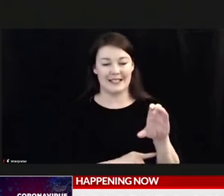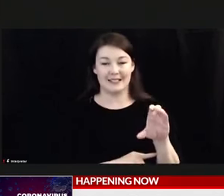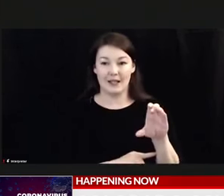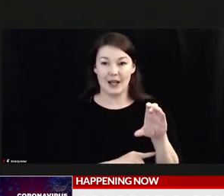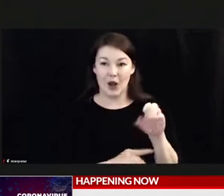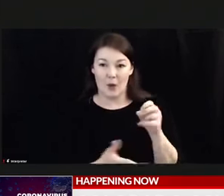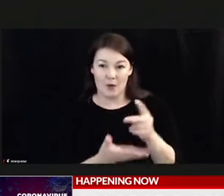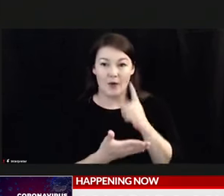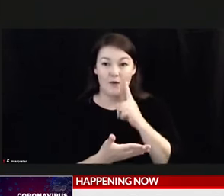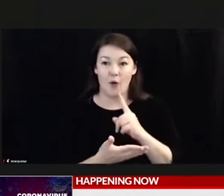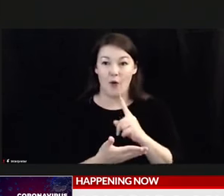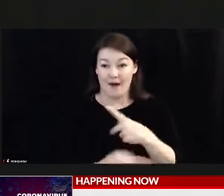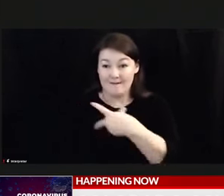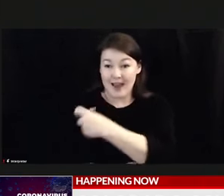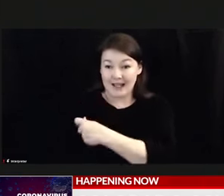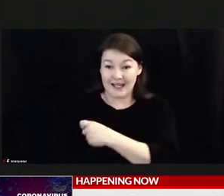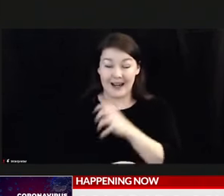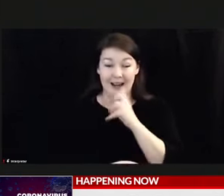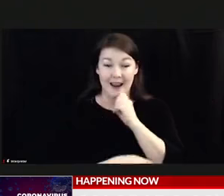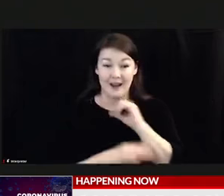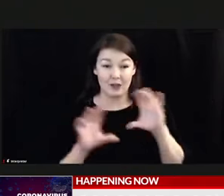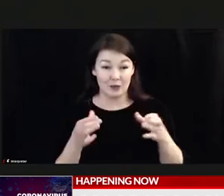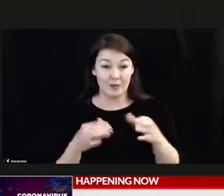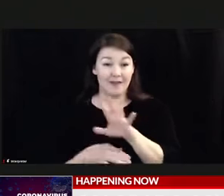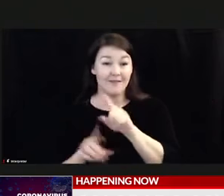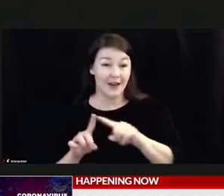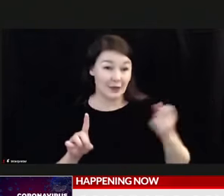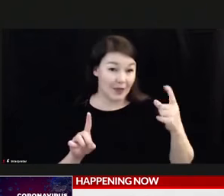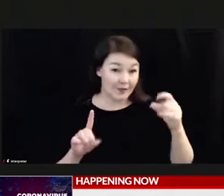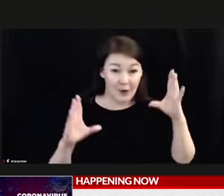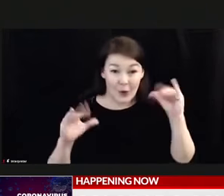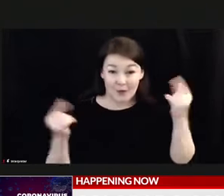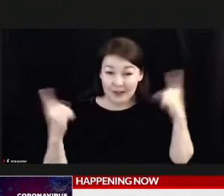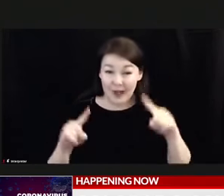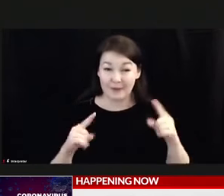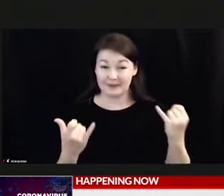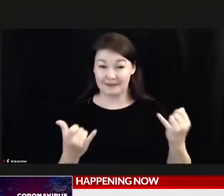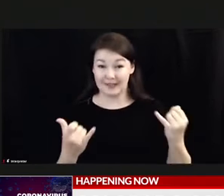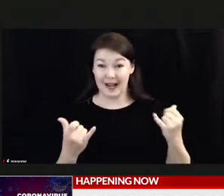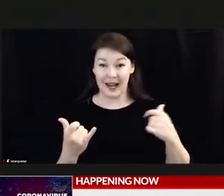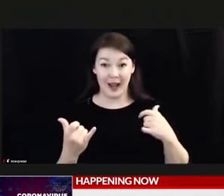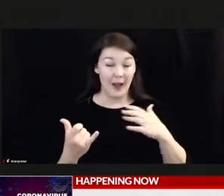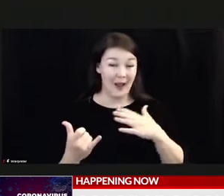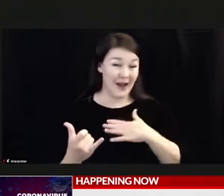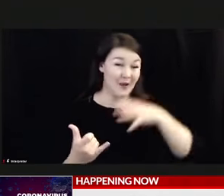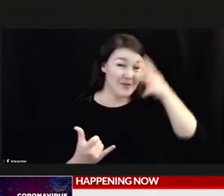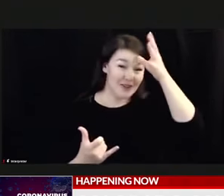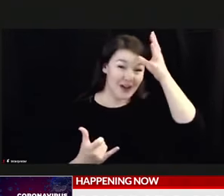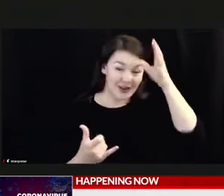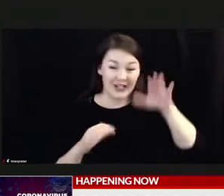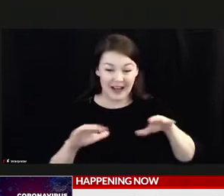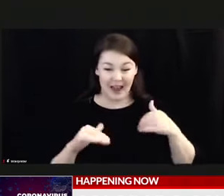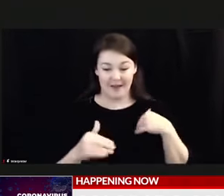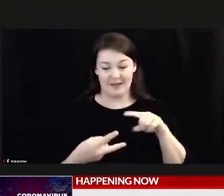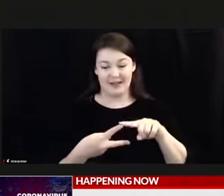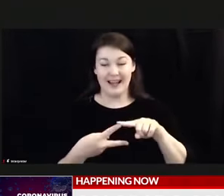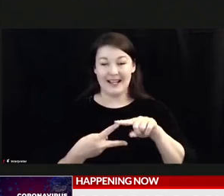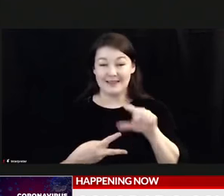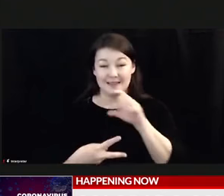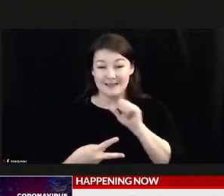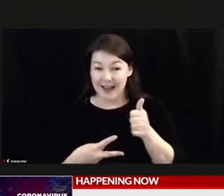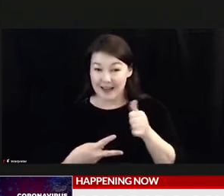to 11-year-olds, hopefully as soon as later today. I'm the father of a 10-year-old and a 7-year-old, and I'm